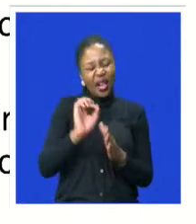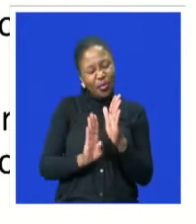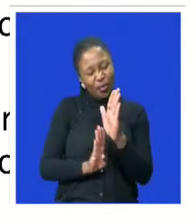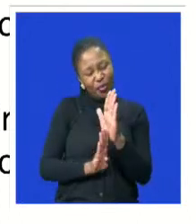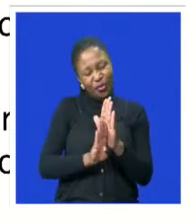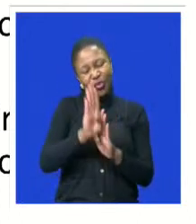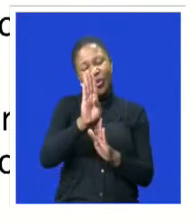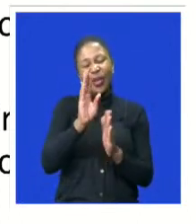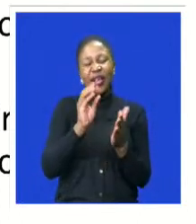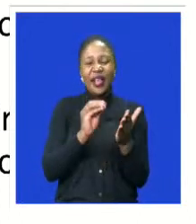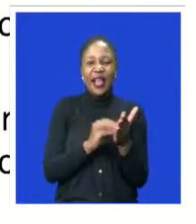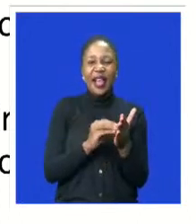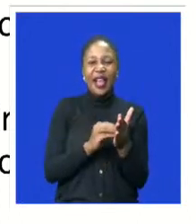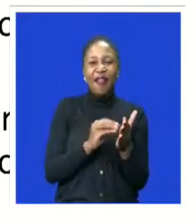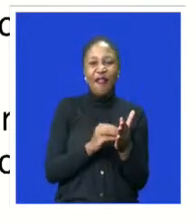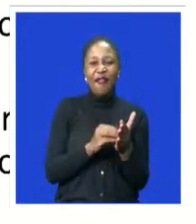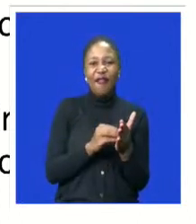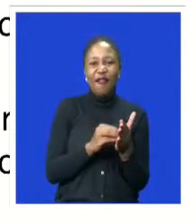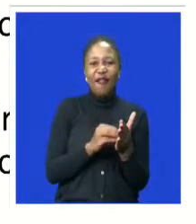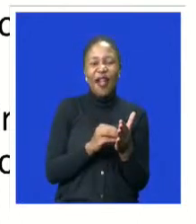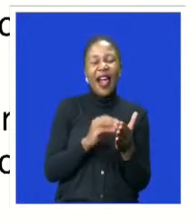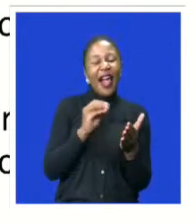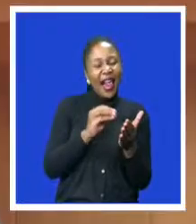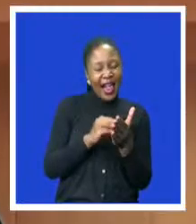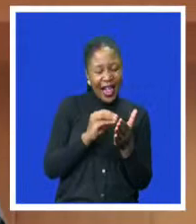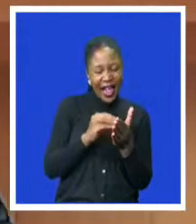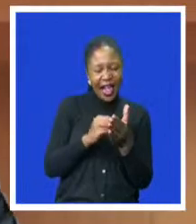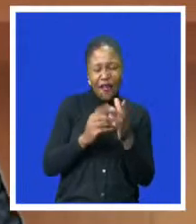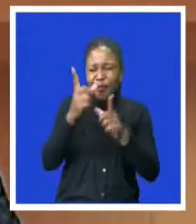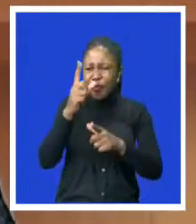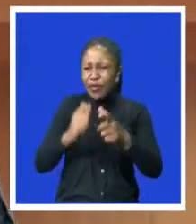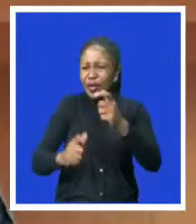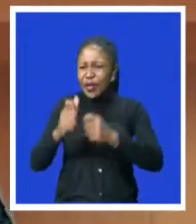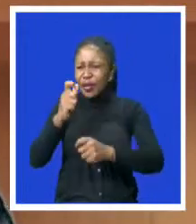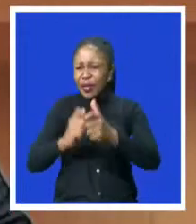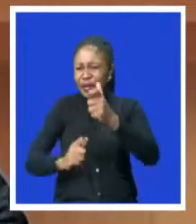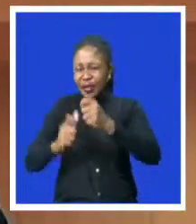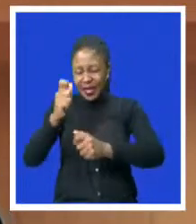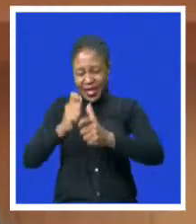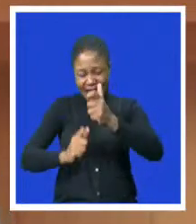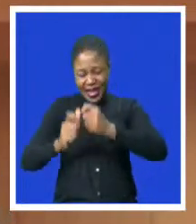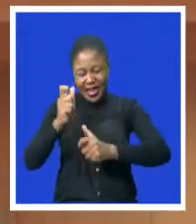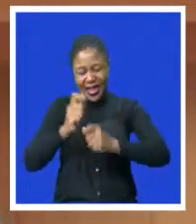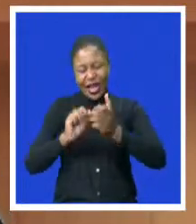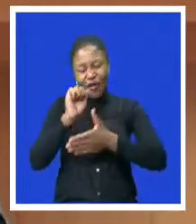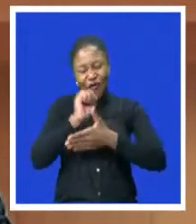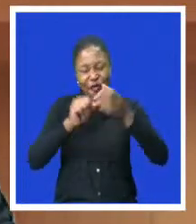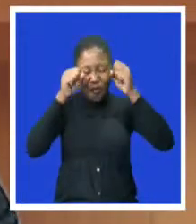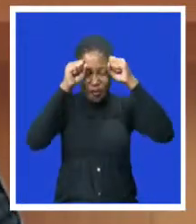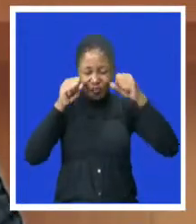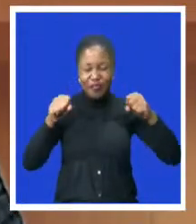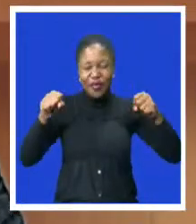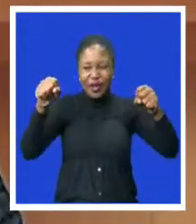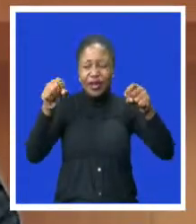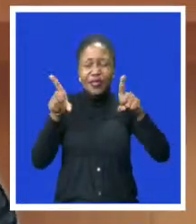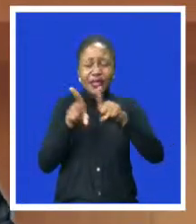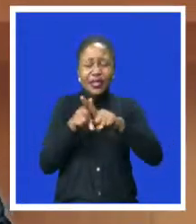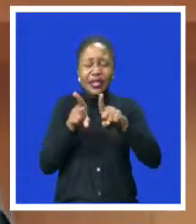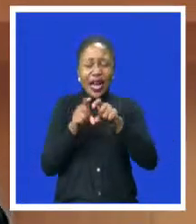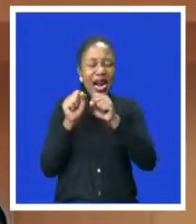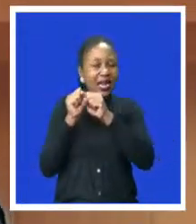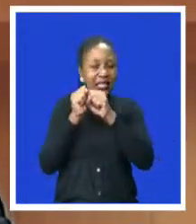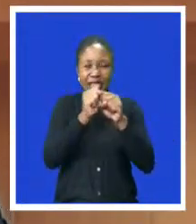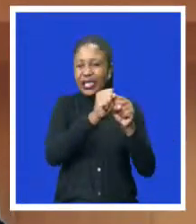protein from the milk that they got from the cows and the meat that they got from